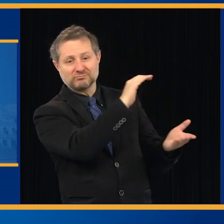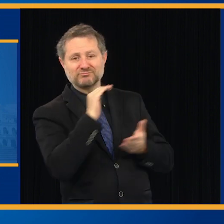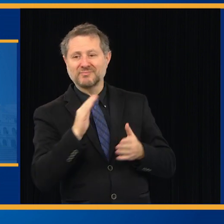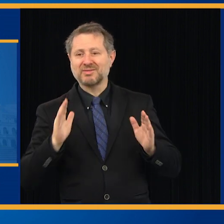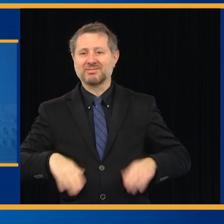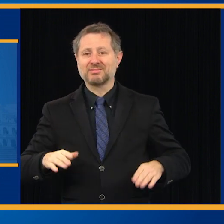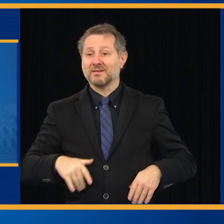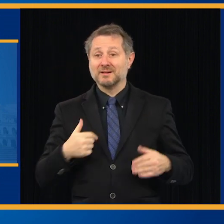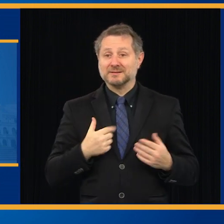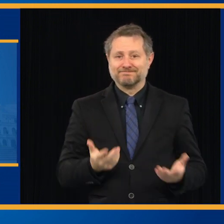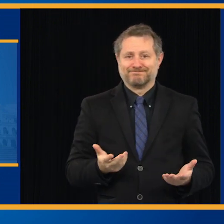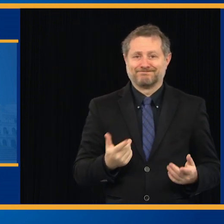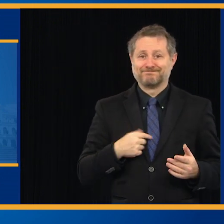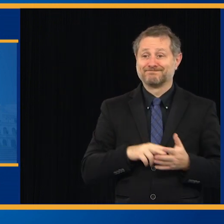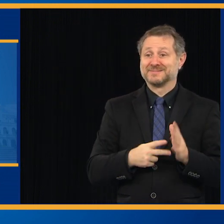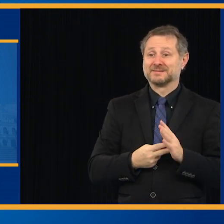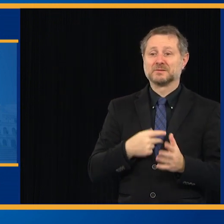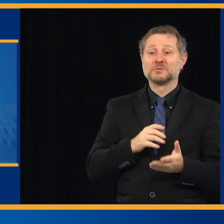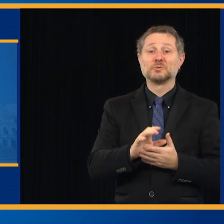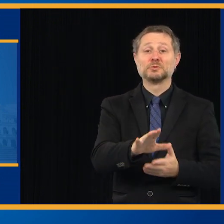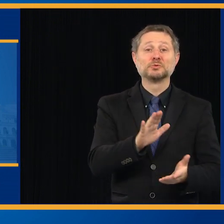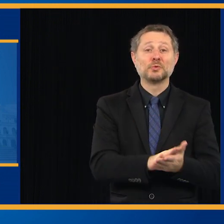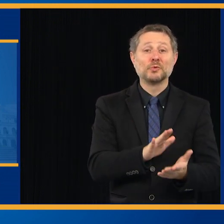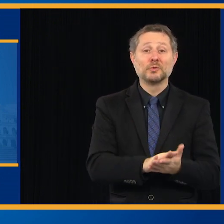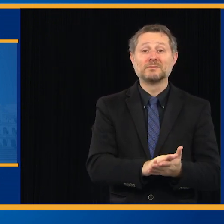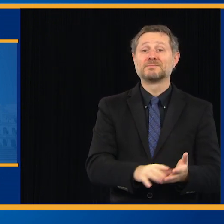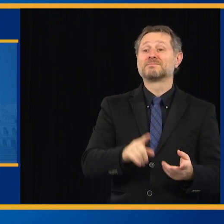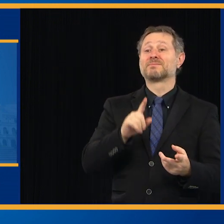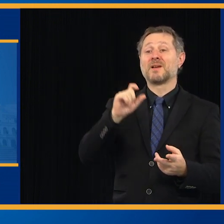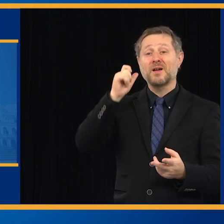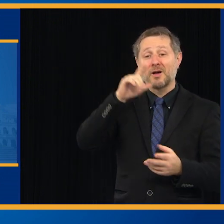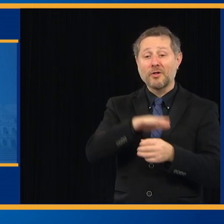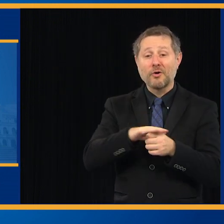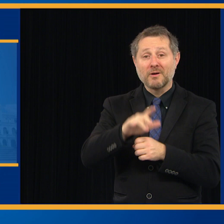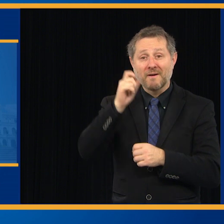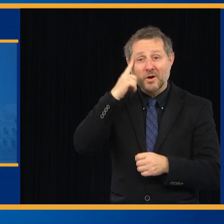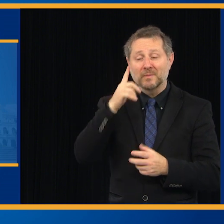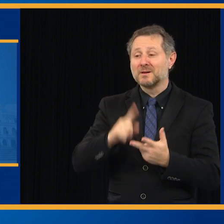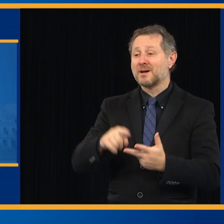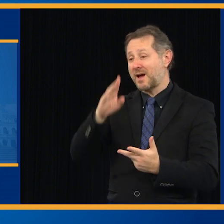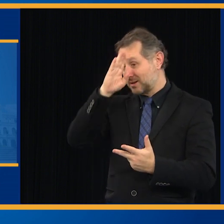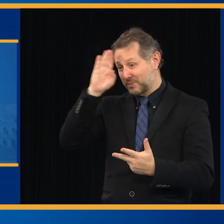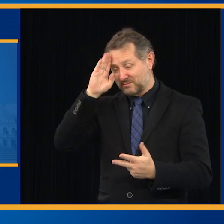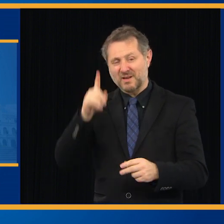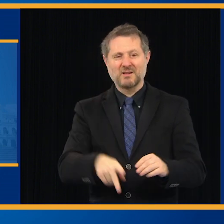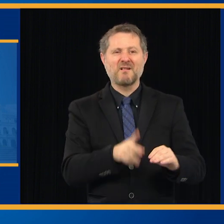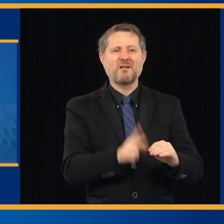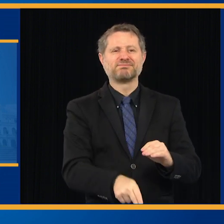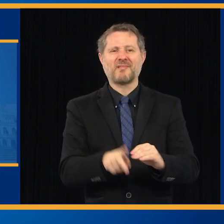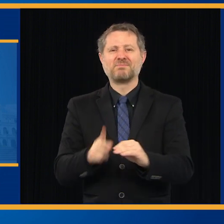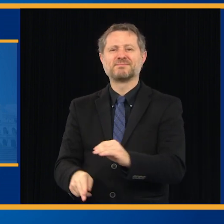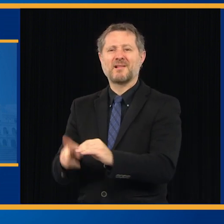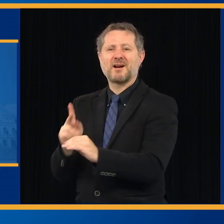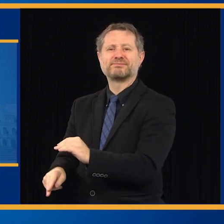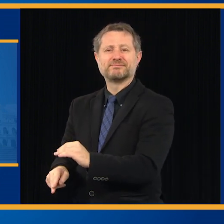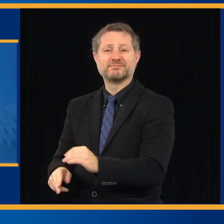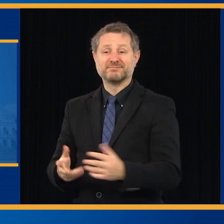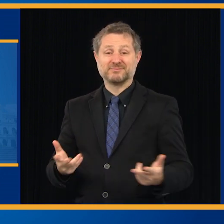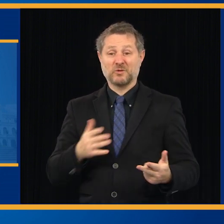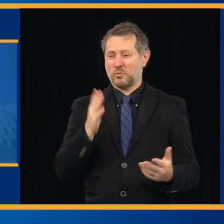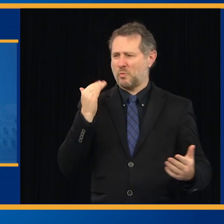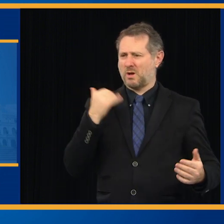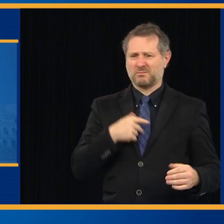to reduce the funding to schools, to local governments, and to hospitals. Why would you ever want to reduce funding to